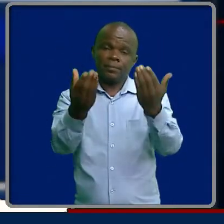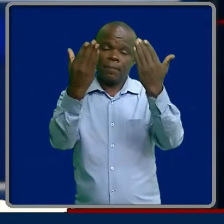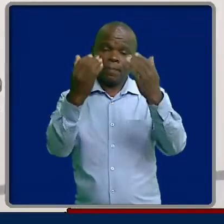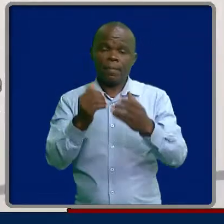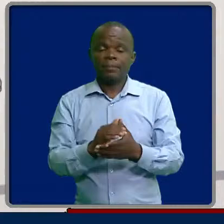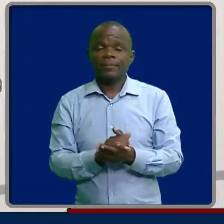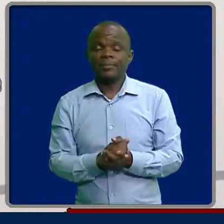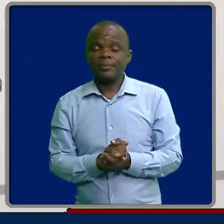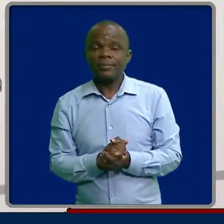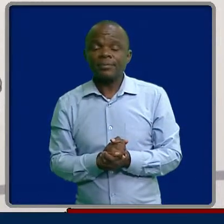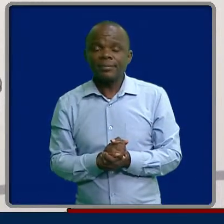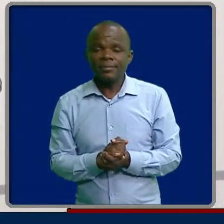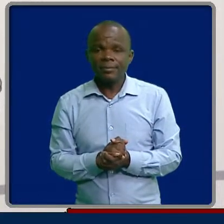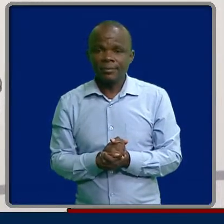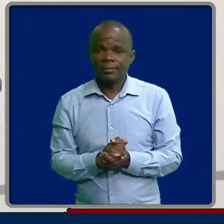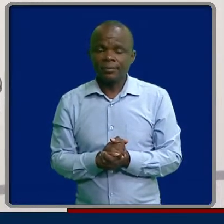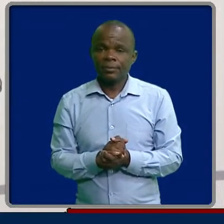stories.